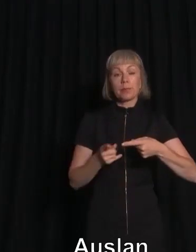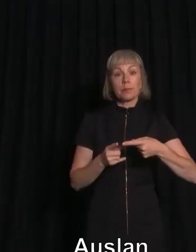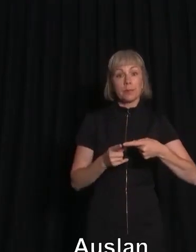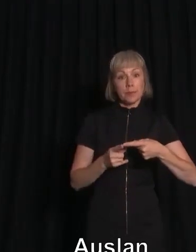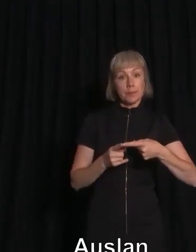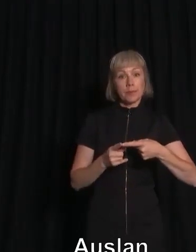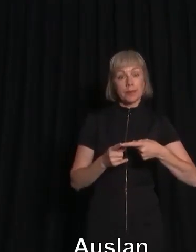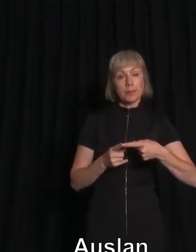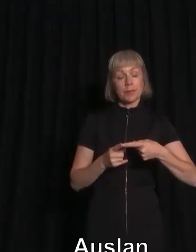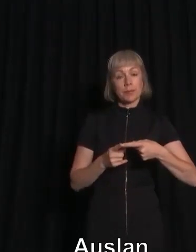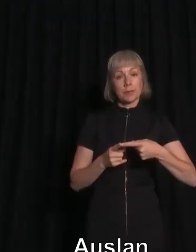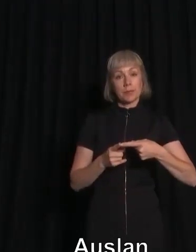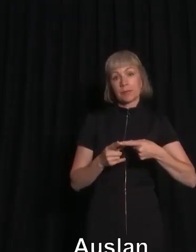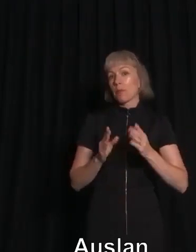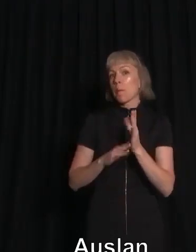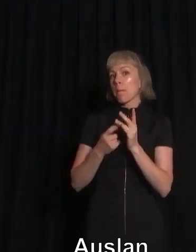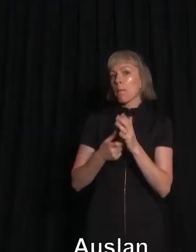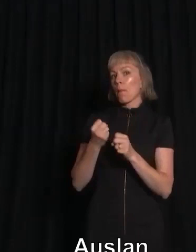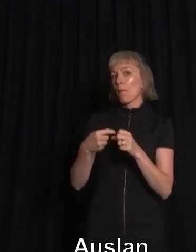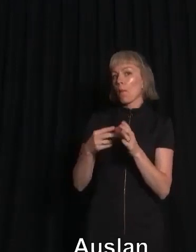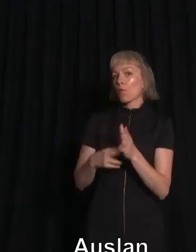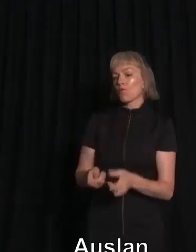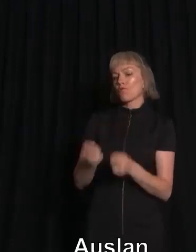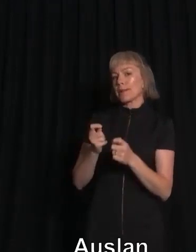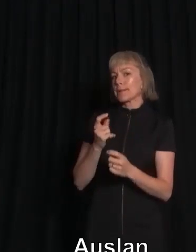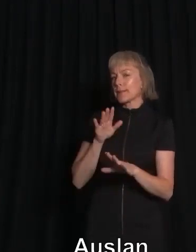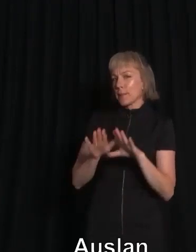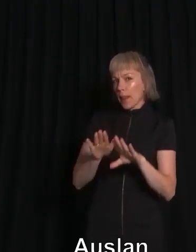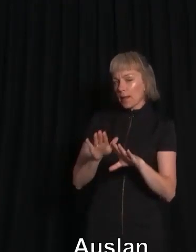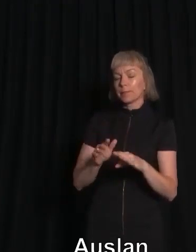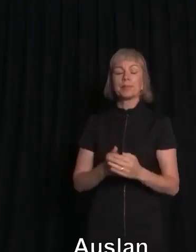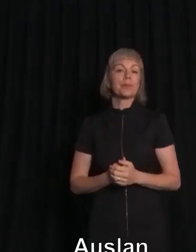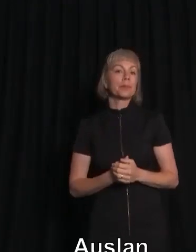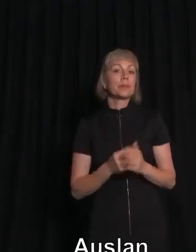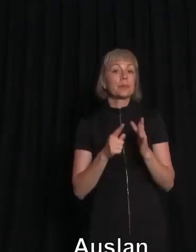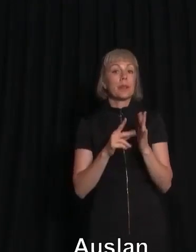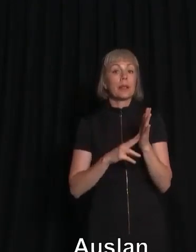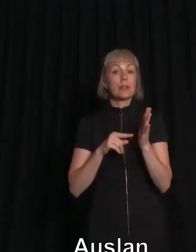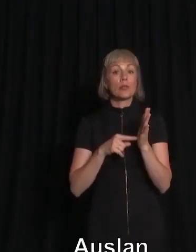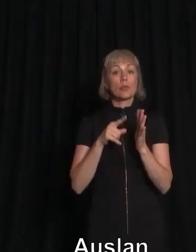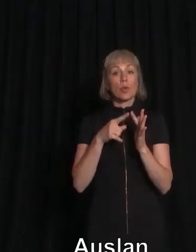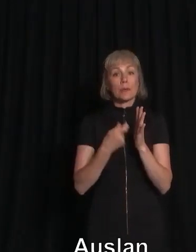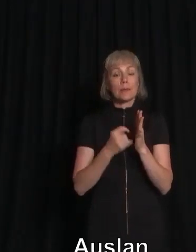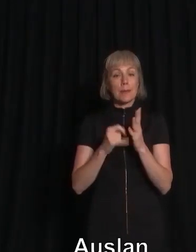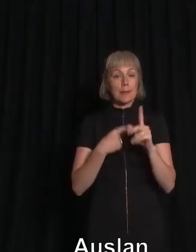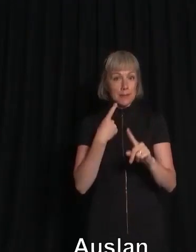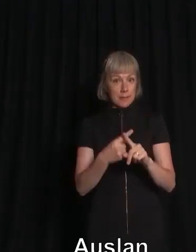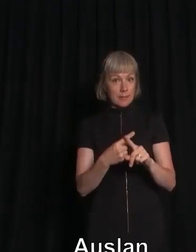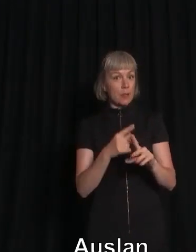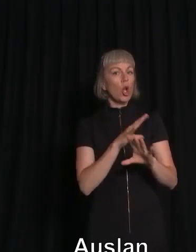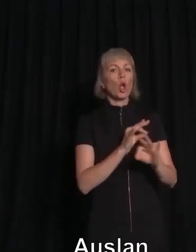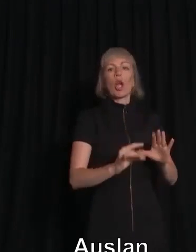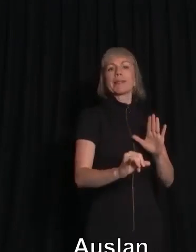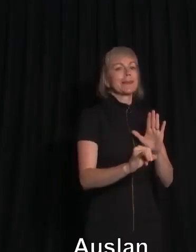is, and Morgan has alluded to that already a little bit, so intersex, for most intersex persons, is not an